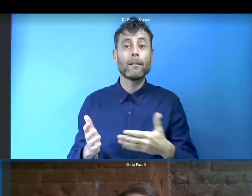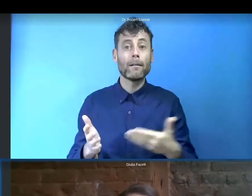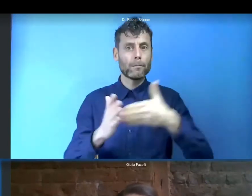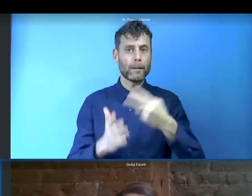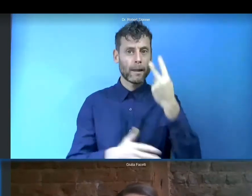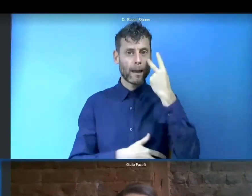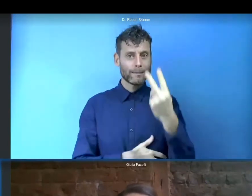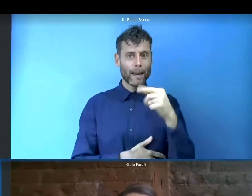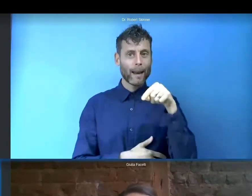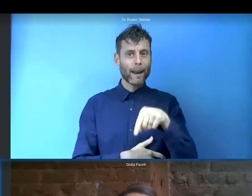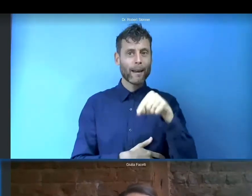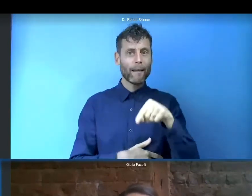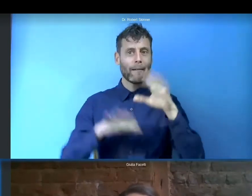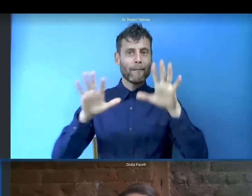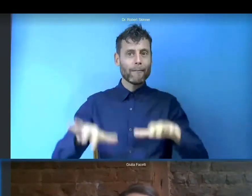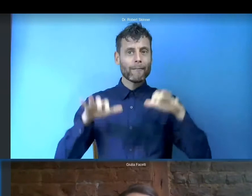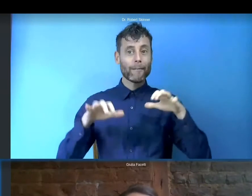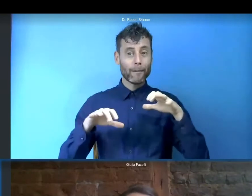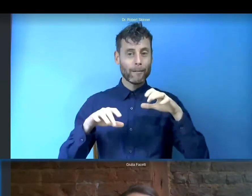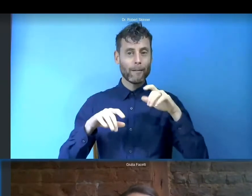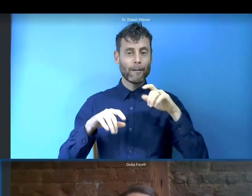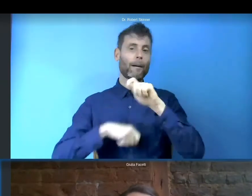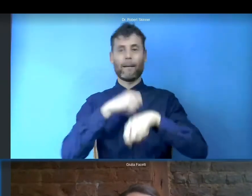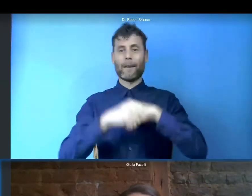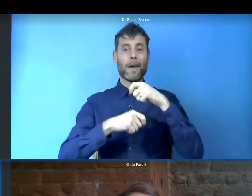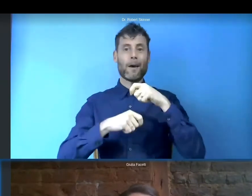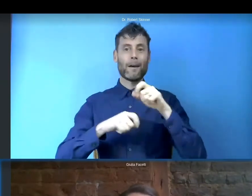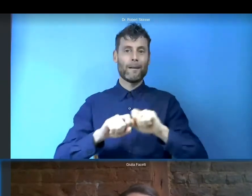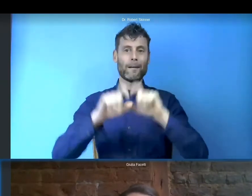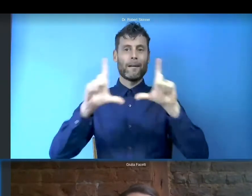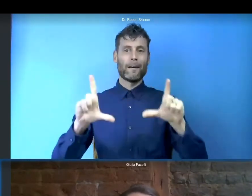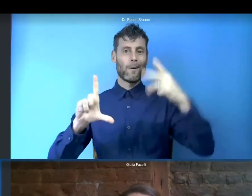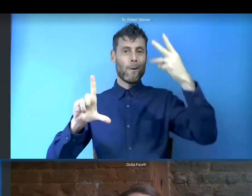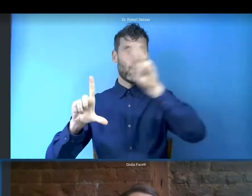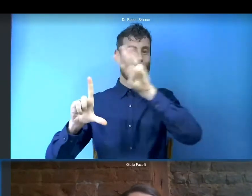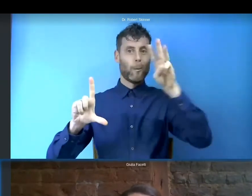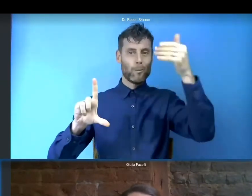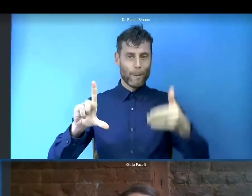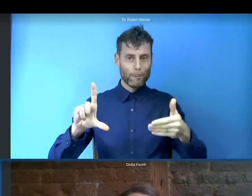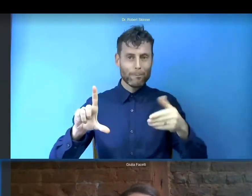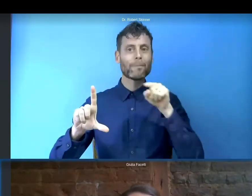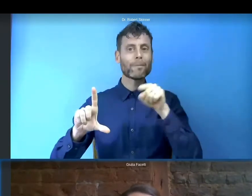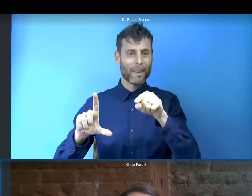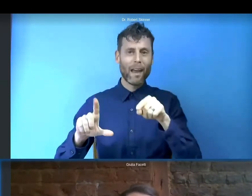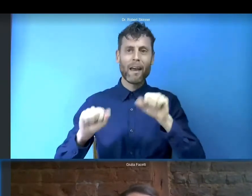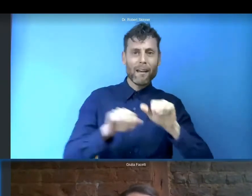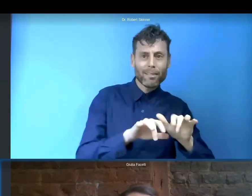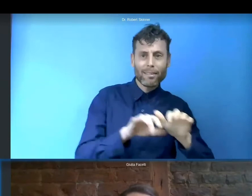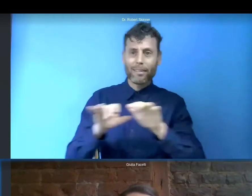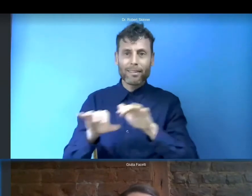chance also to interact and exchange ideas and practices and possibly future